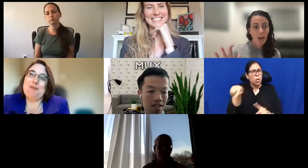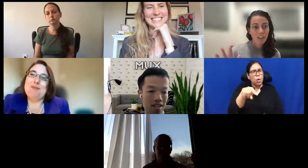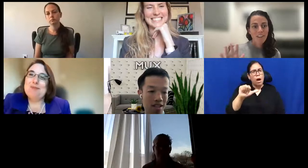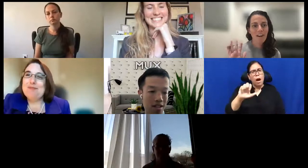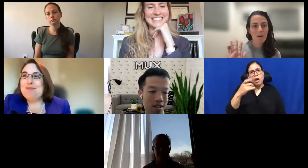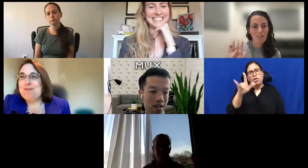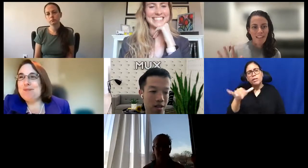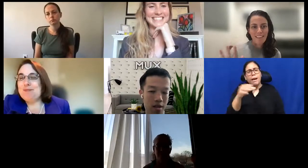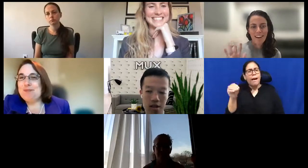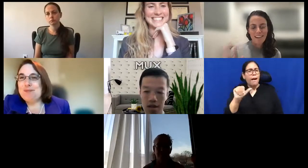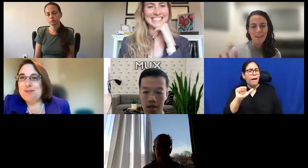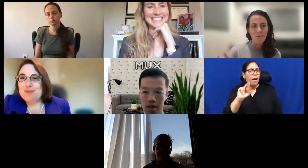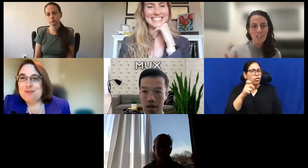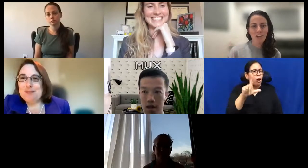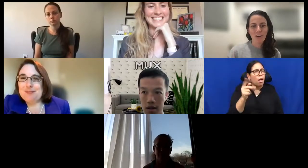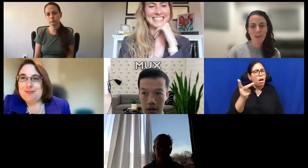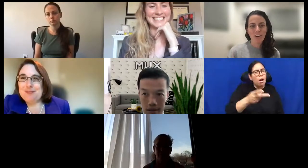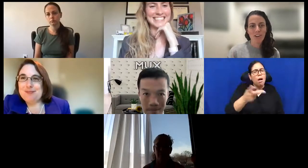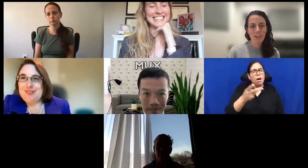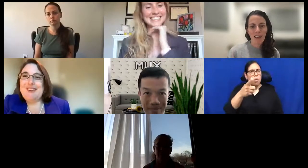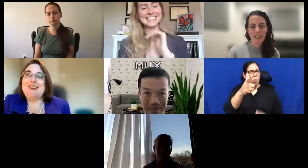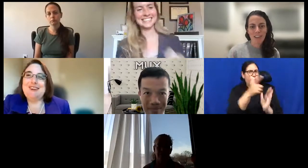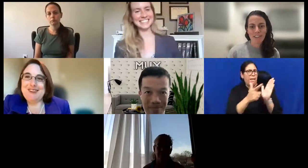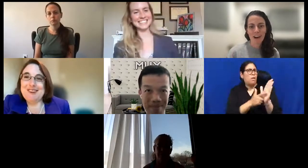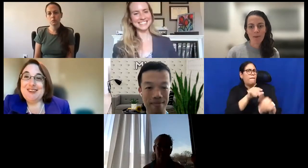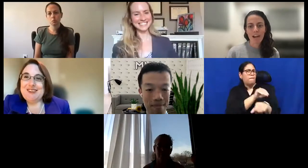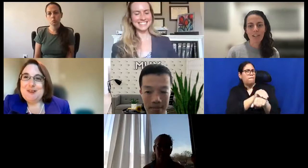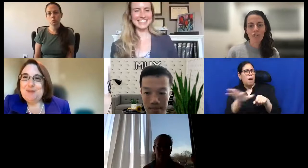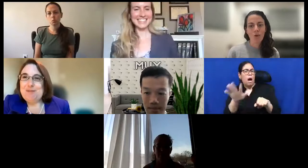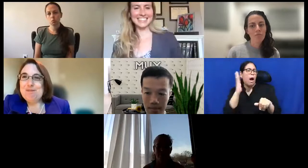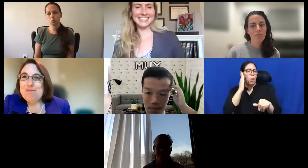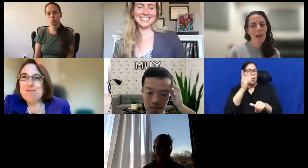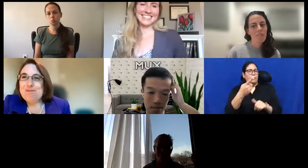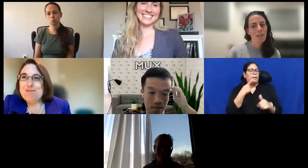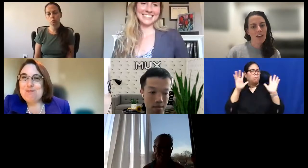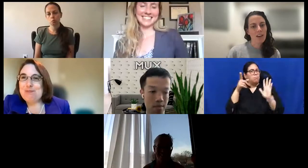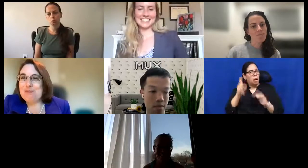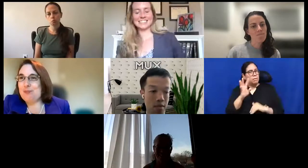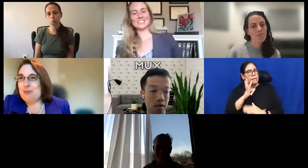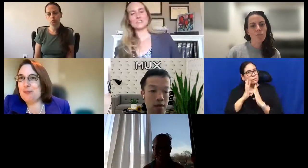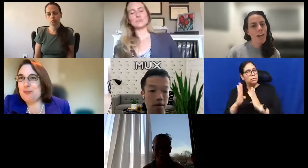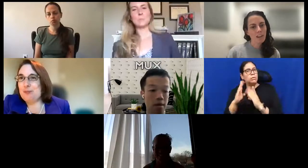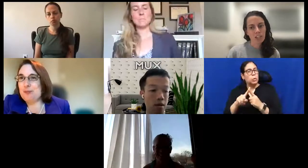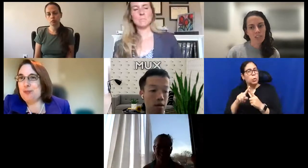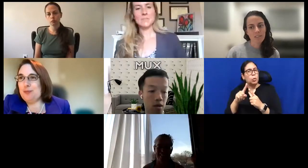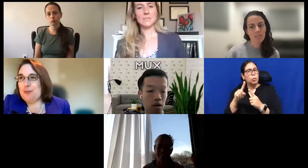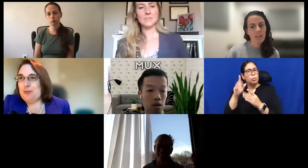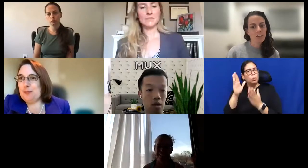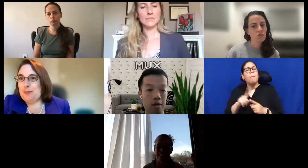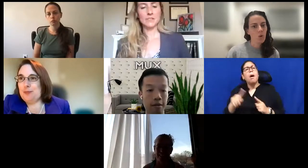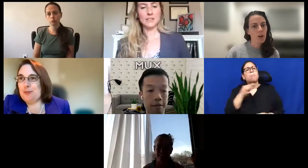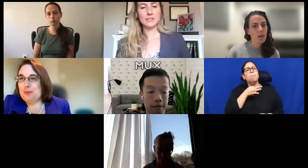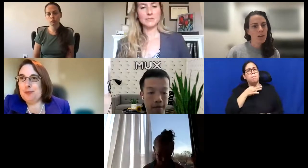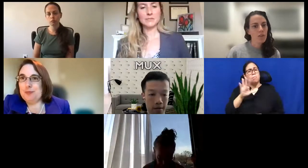at all. I get that, and I appreciate your caveat at the top. I just wonder if you have any reactions to